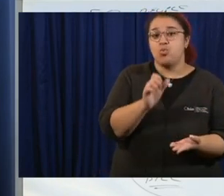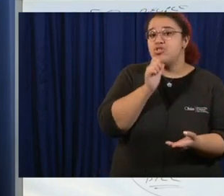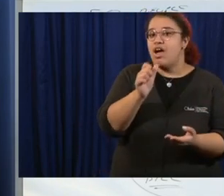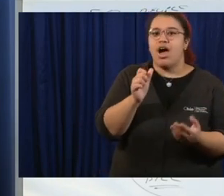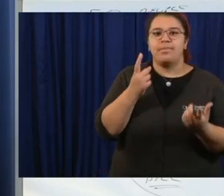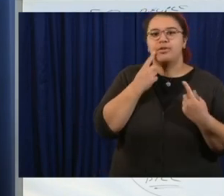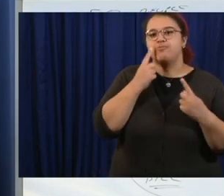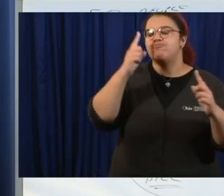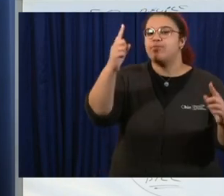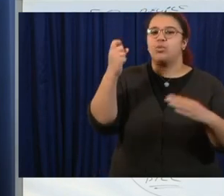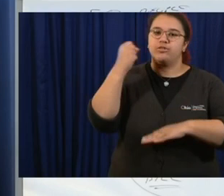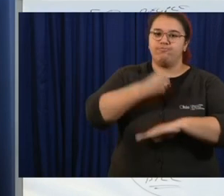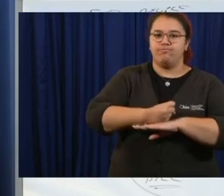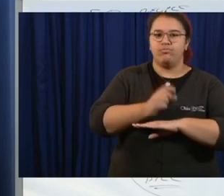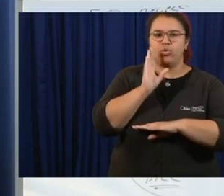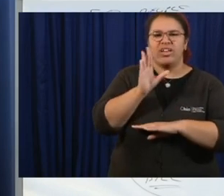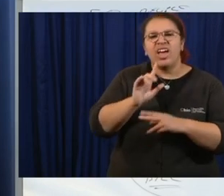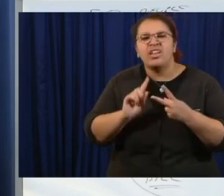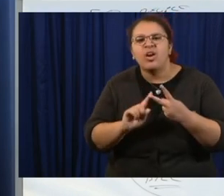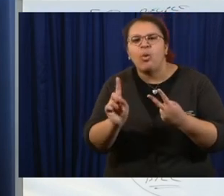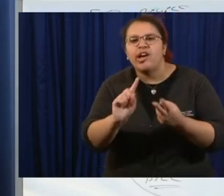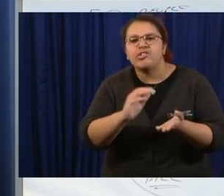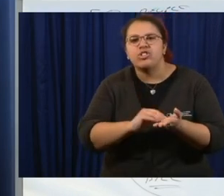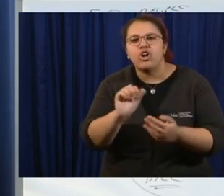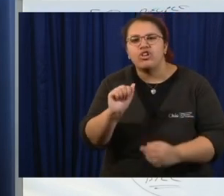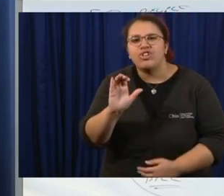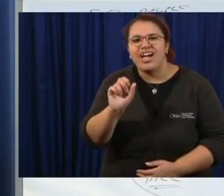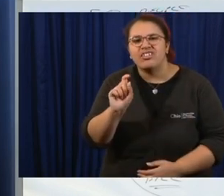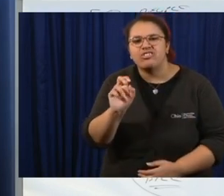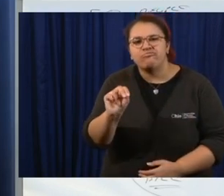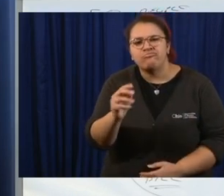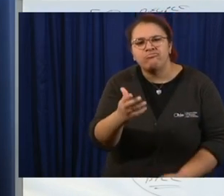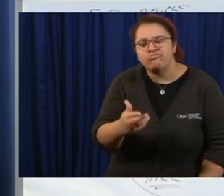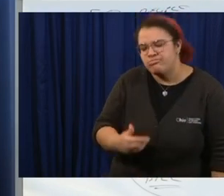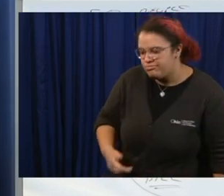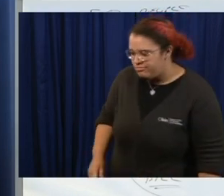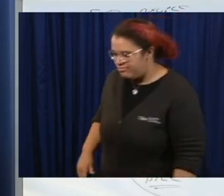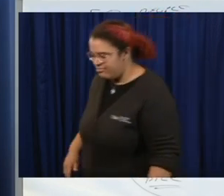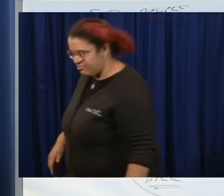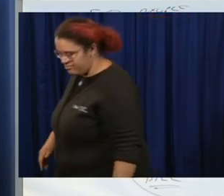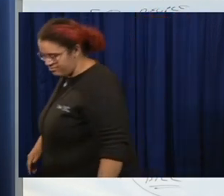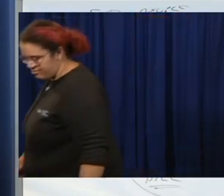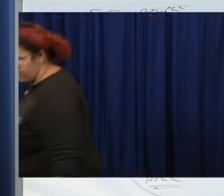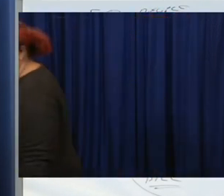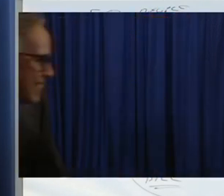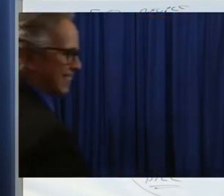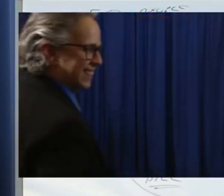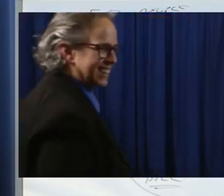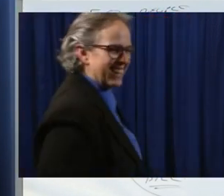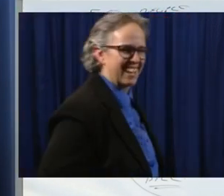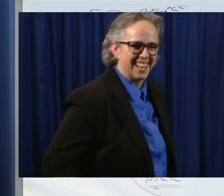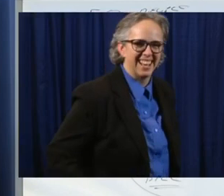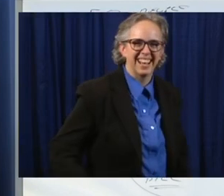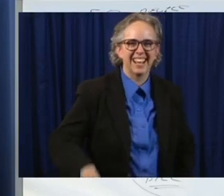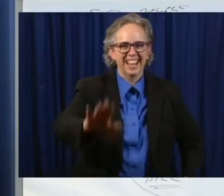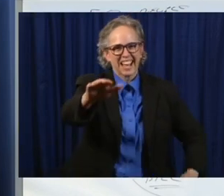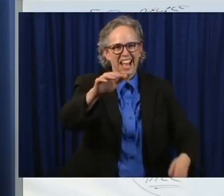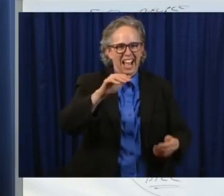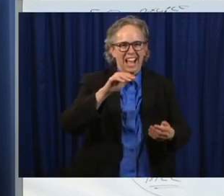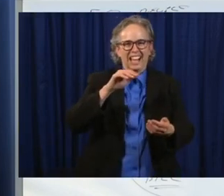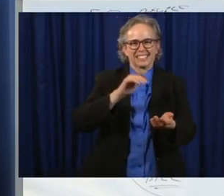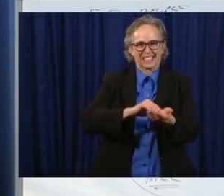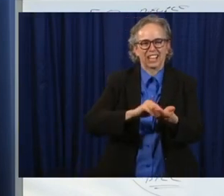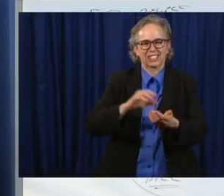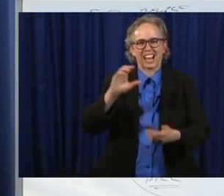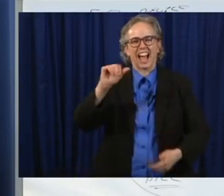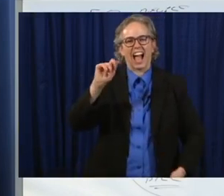Dr. Acton will be back Monday. I told you she took a couple days off, and she will be back Monday when